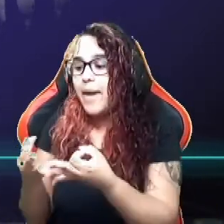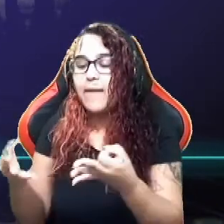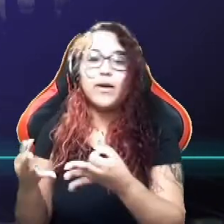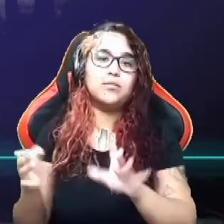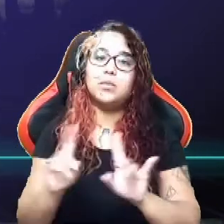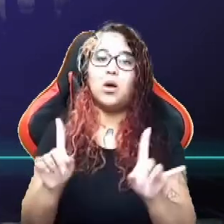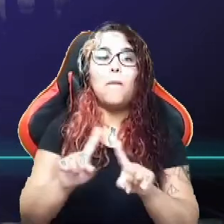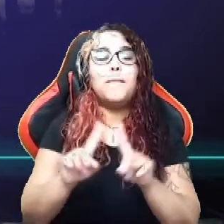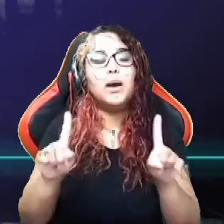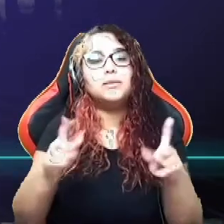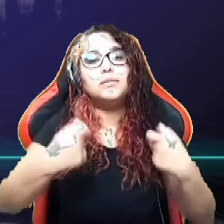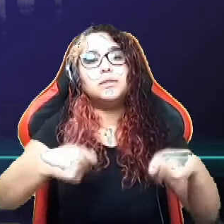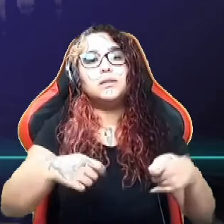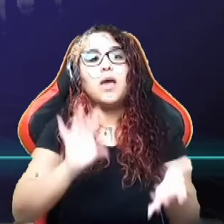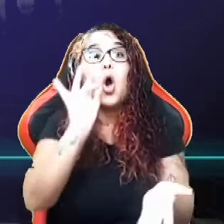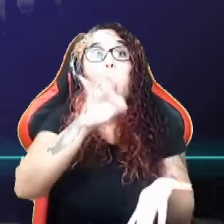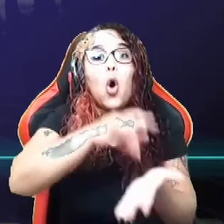perfect.